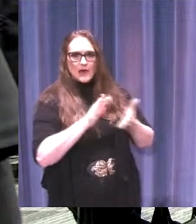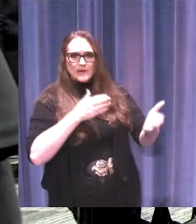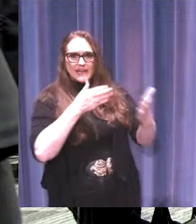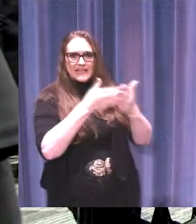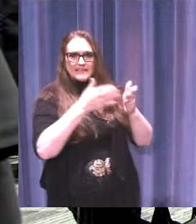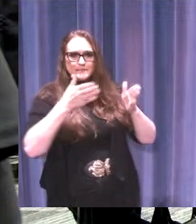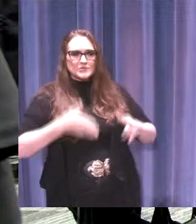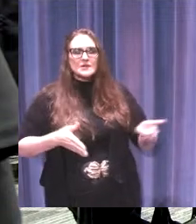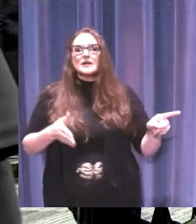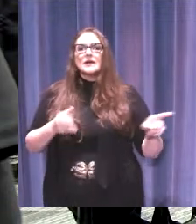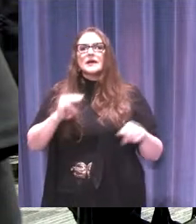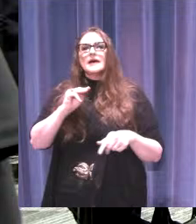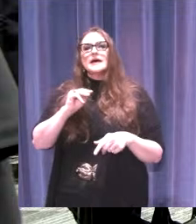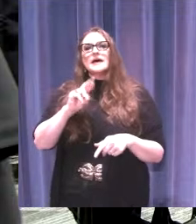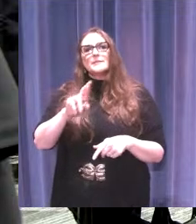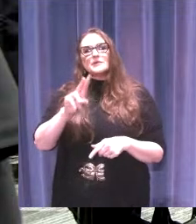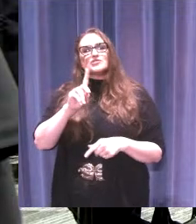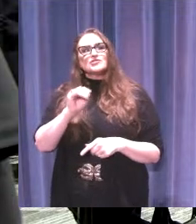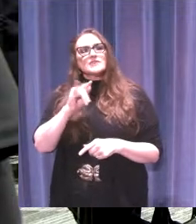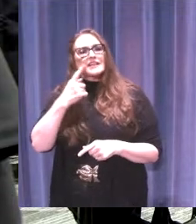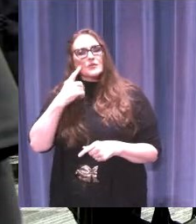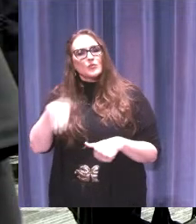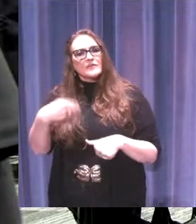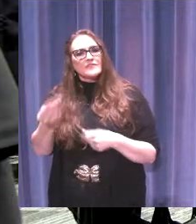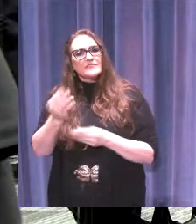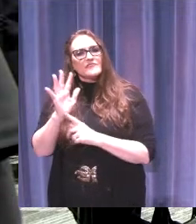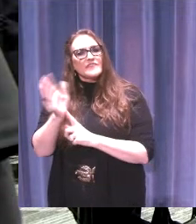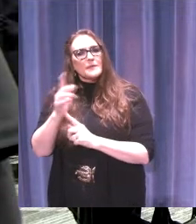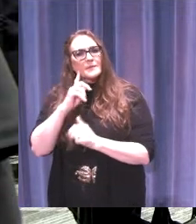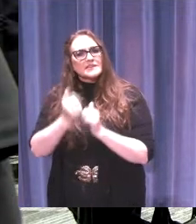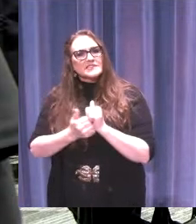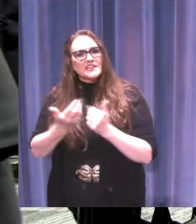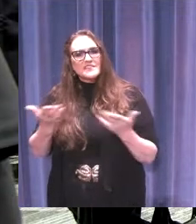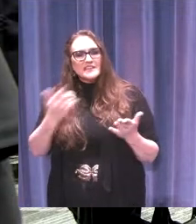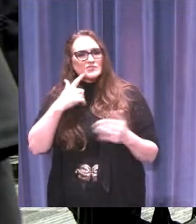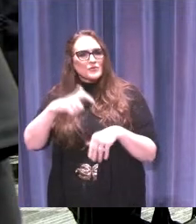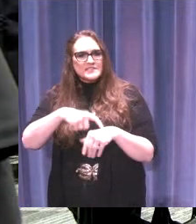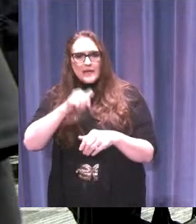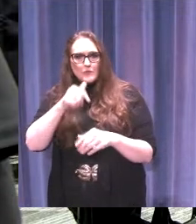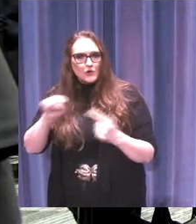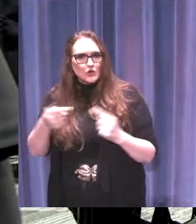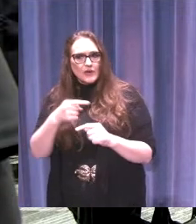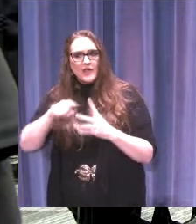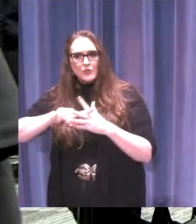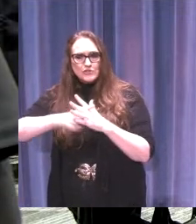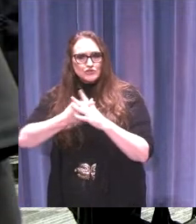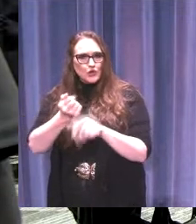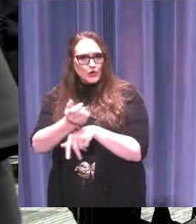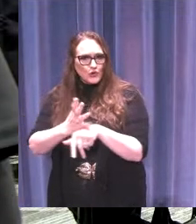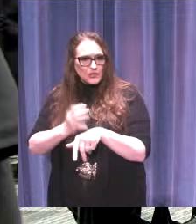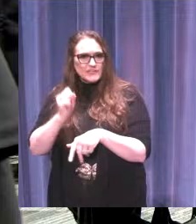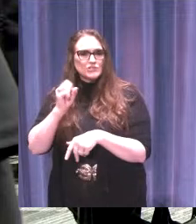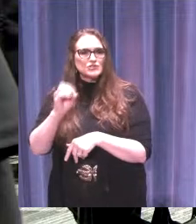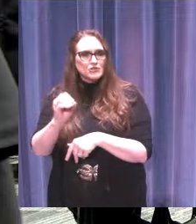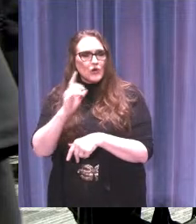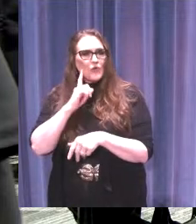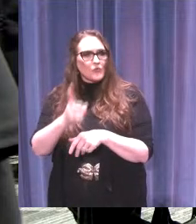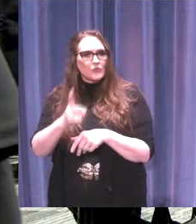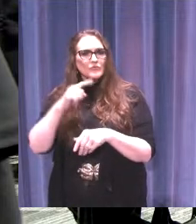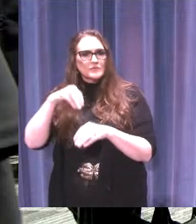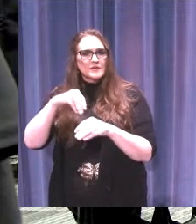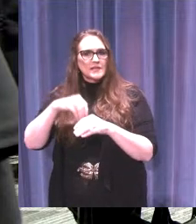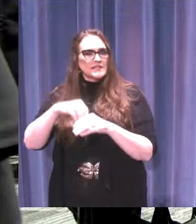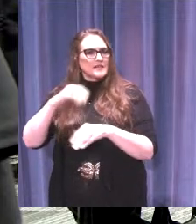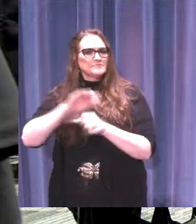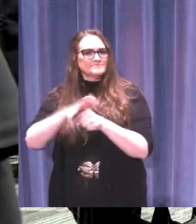candidate's Mr. Daley, we give them 5 minutes on each thing, so the time would not hurt, and we did start early. So we are well within the time to